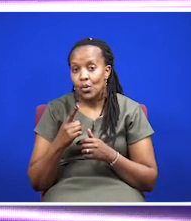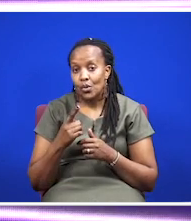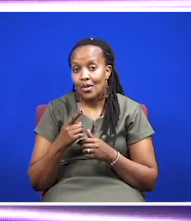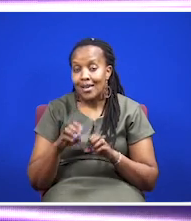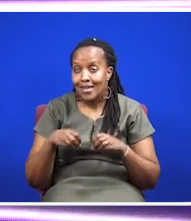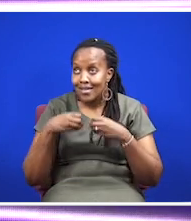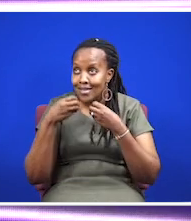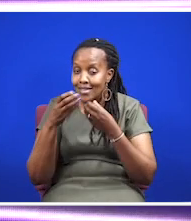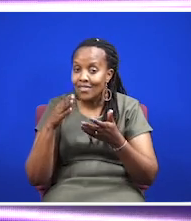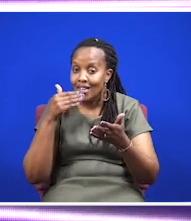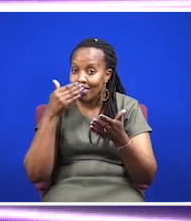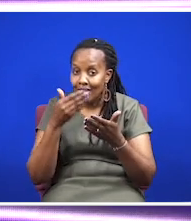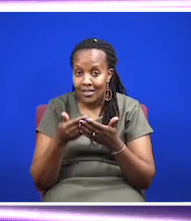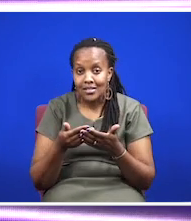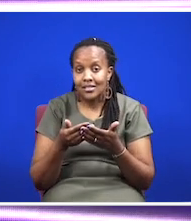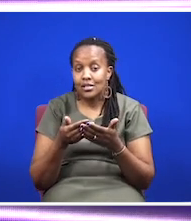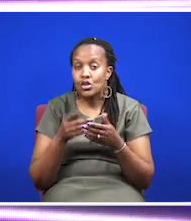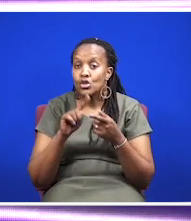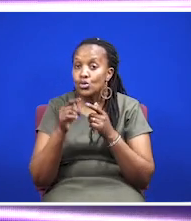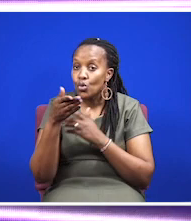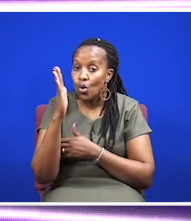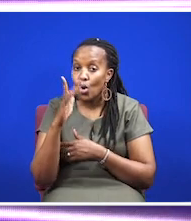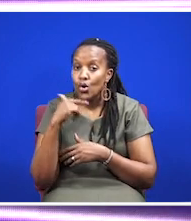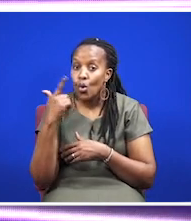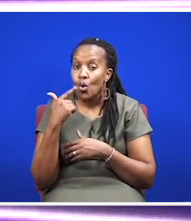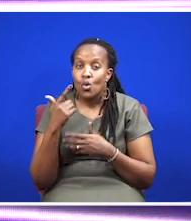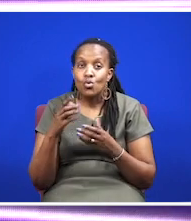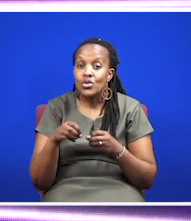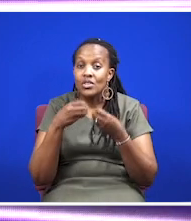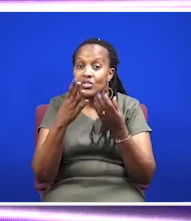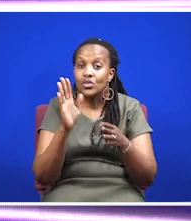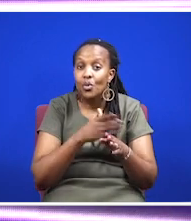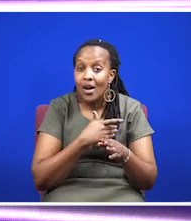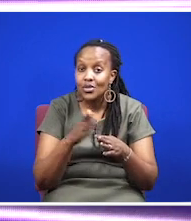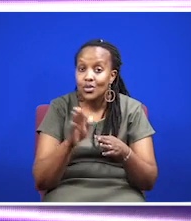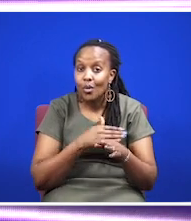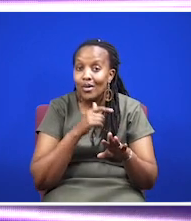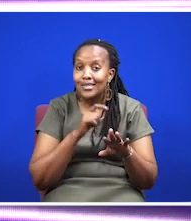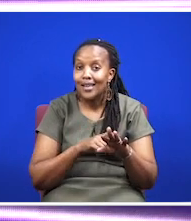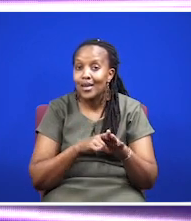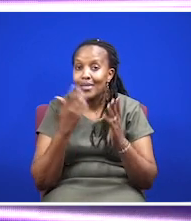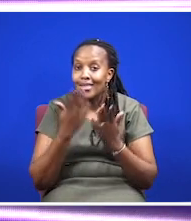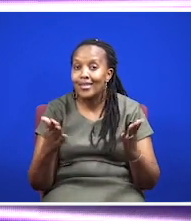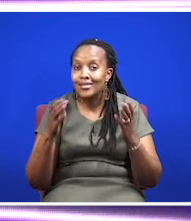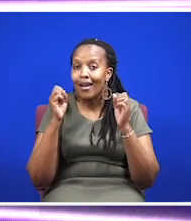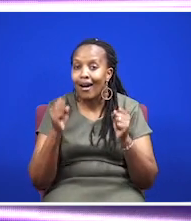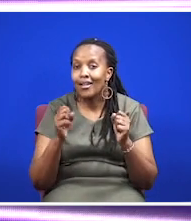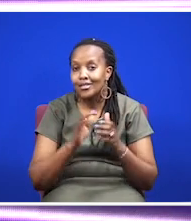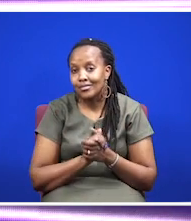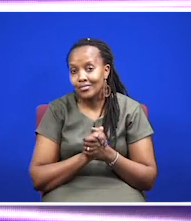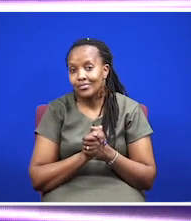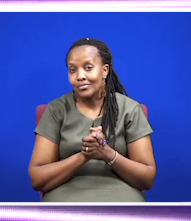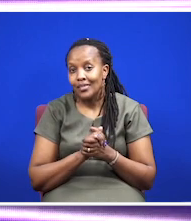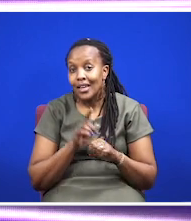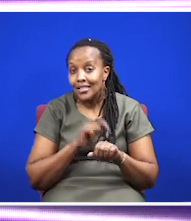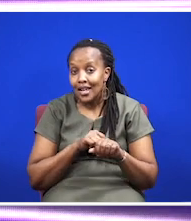song in the night seasons. That's what it says in the book of Job, chapter 35, verse 10, that when we are in